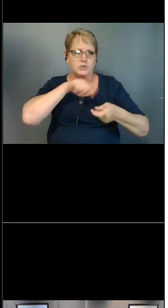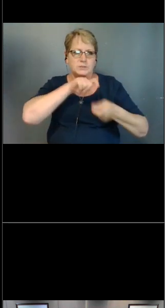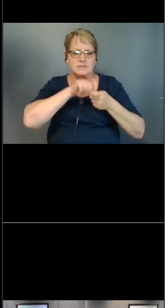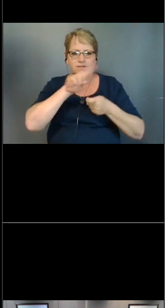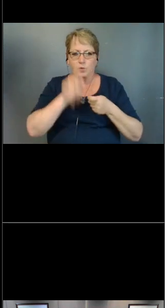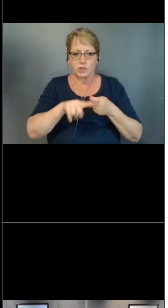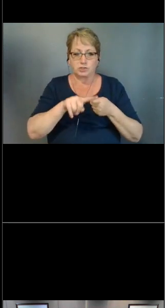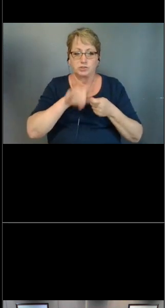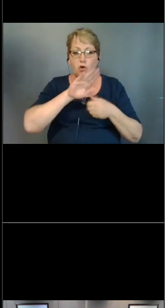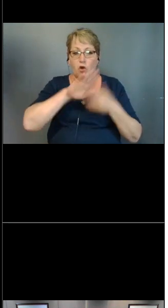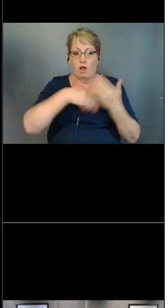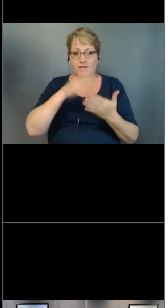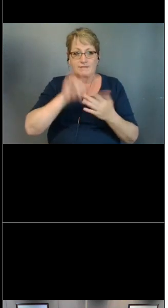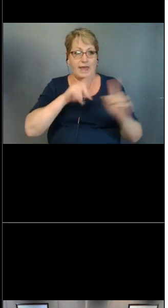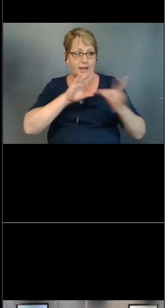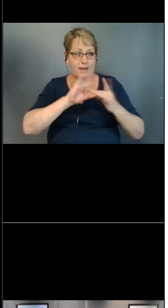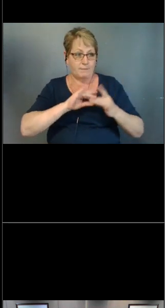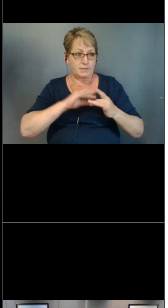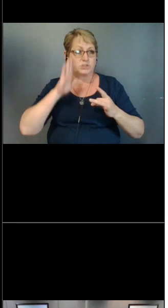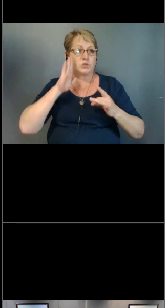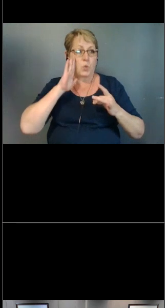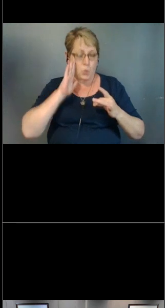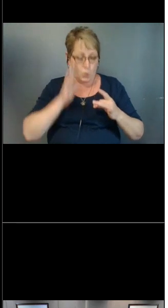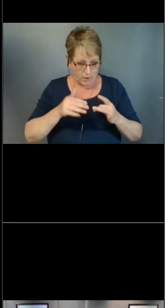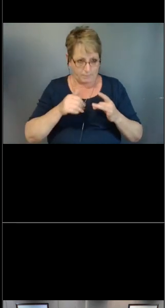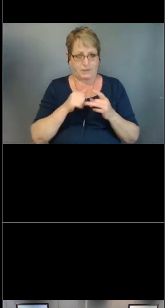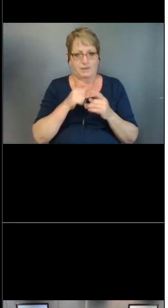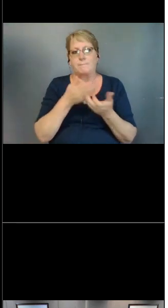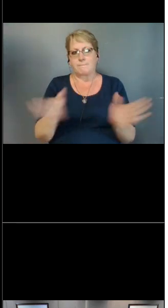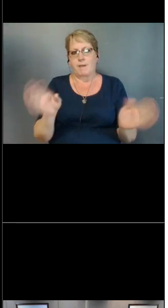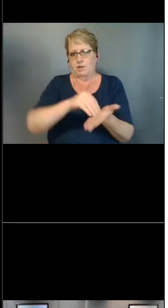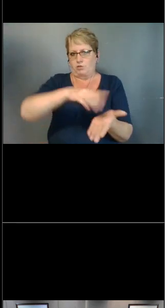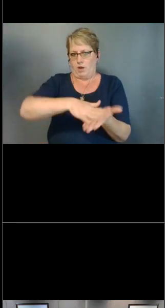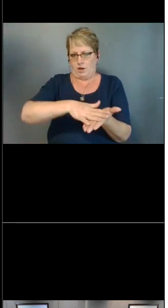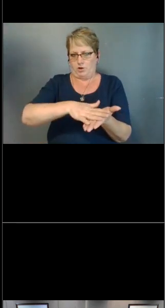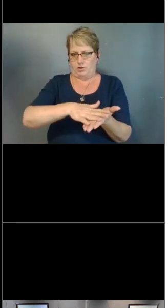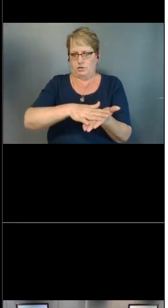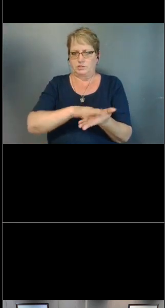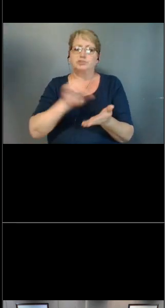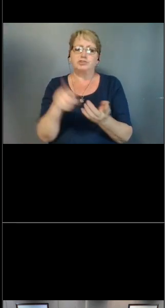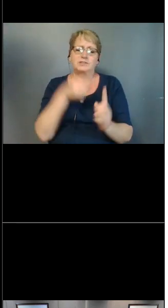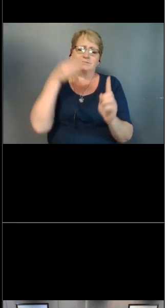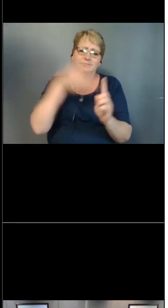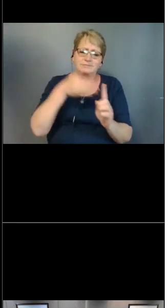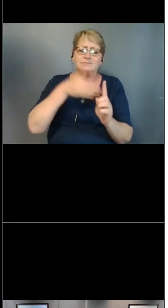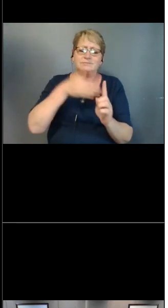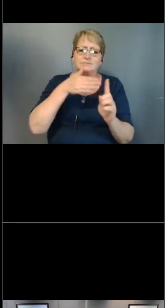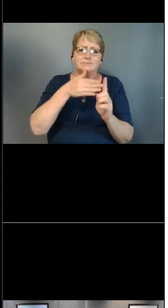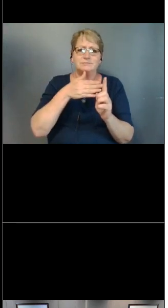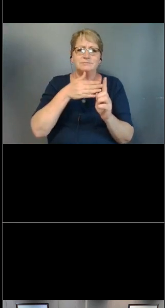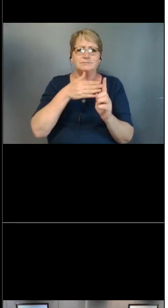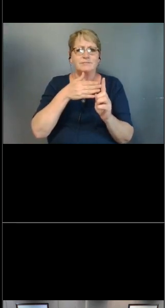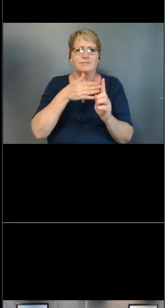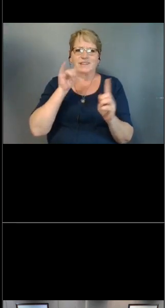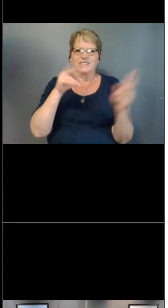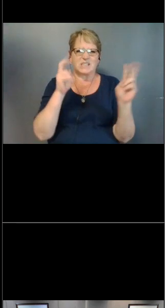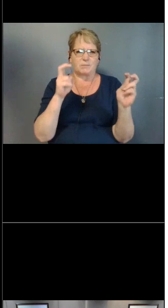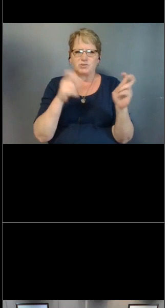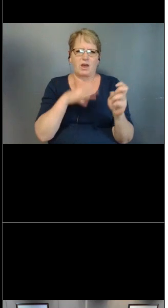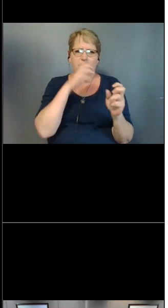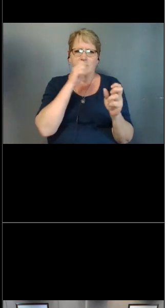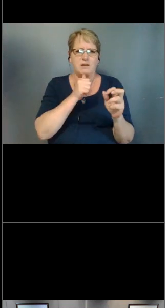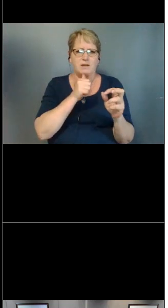part of the public record. Please direct your statements to the subject at hand, and we ask that you use respectful language. If you would